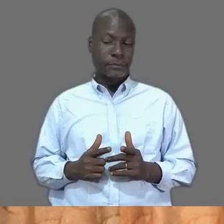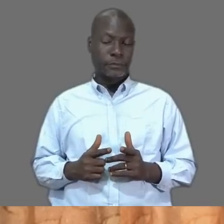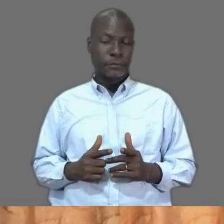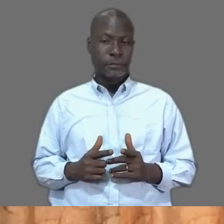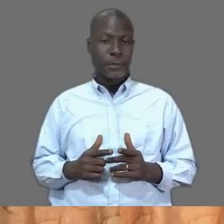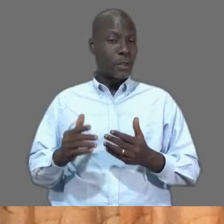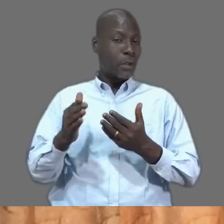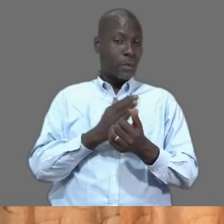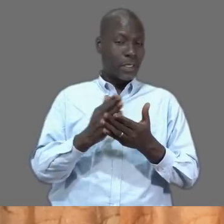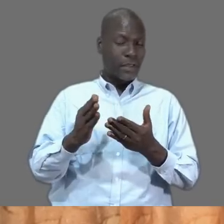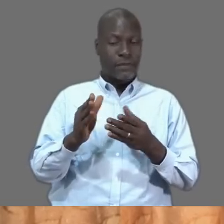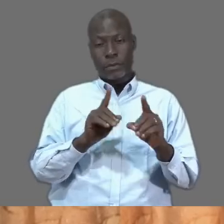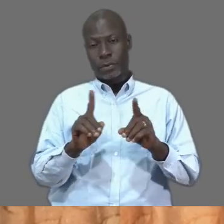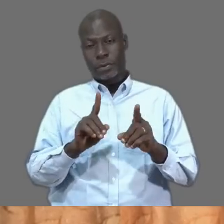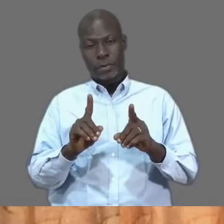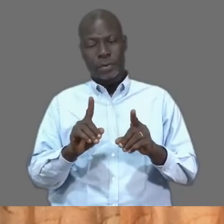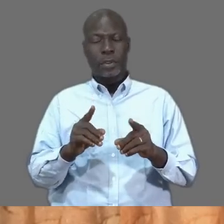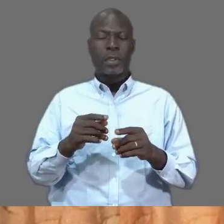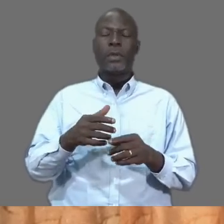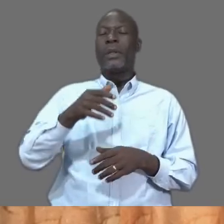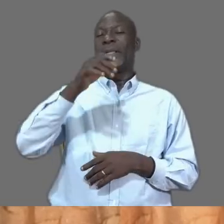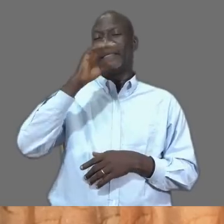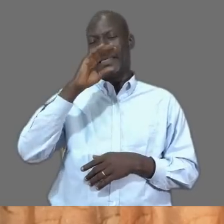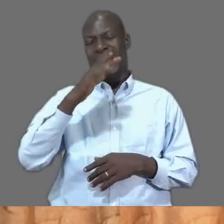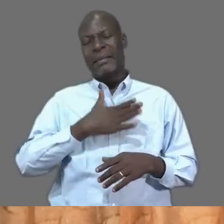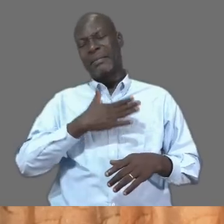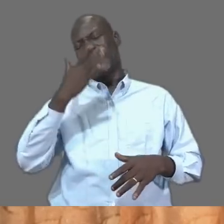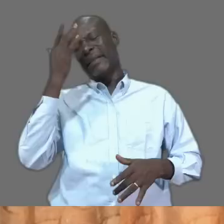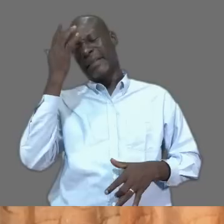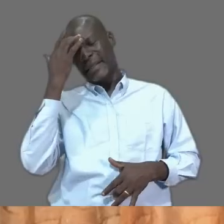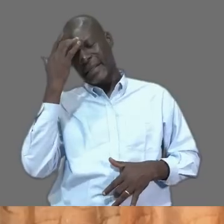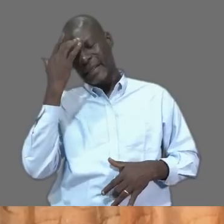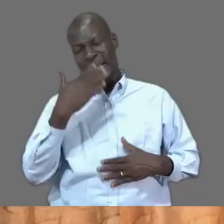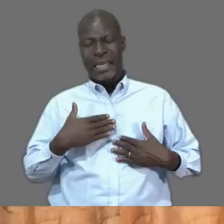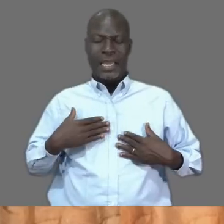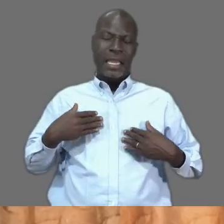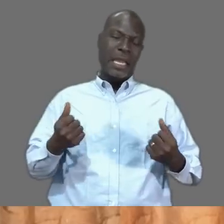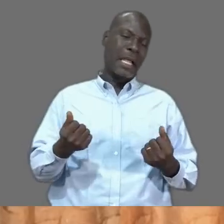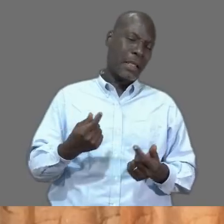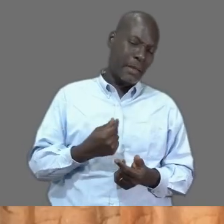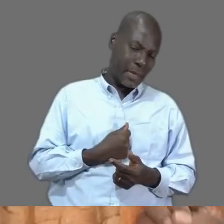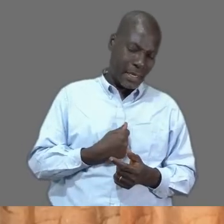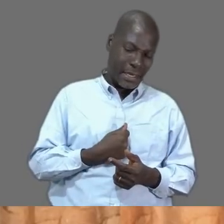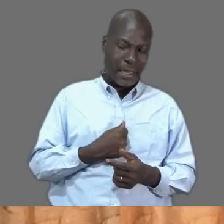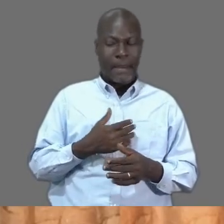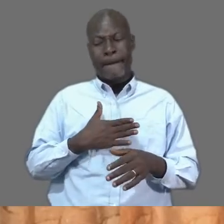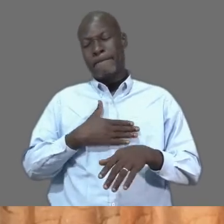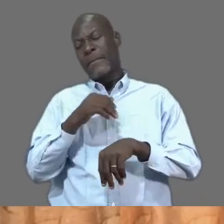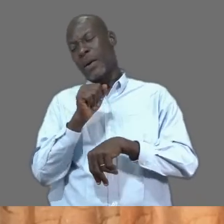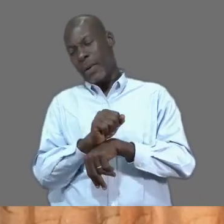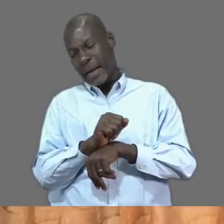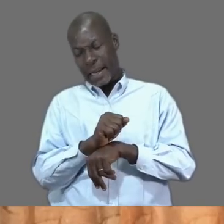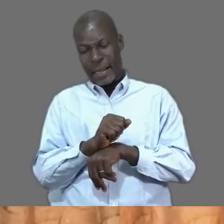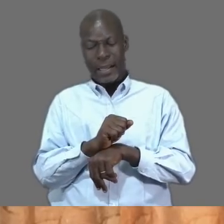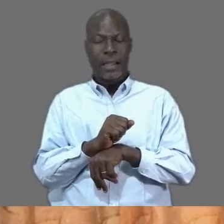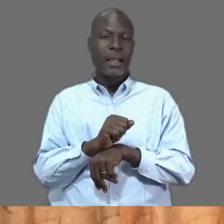Di eye bedye. Di eye bennom. Ena me yare. Ena wasa me yare. And I'm a juma, and we'll